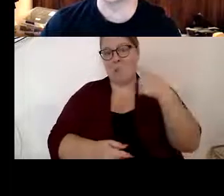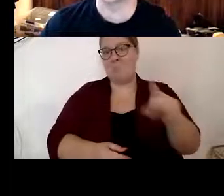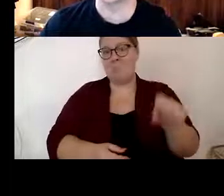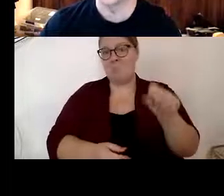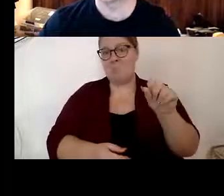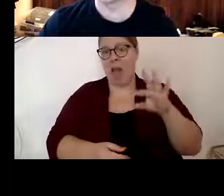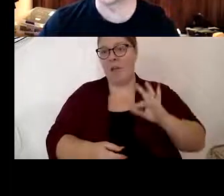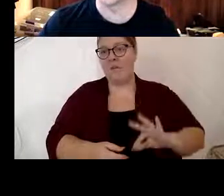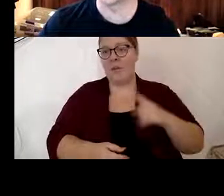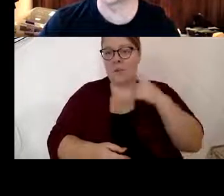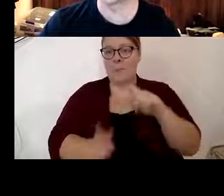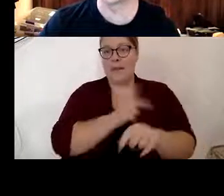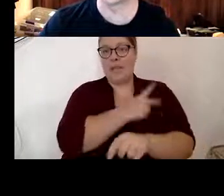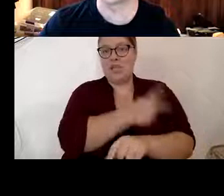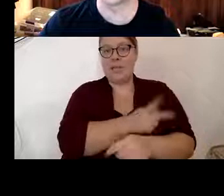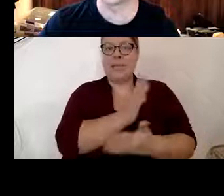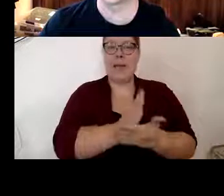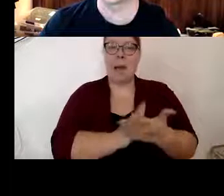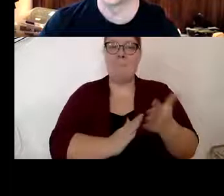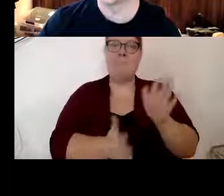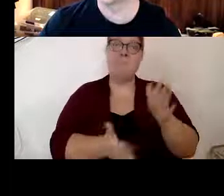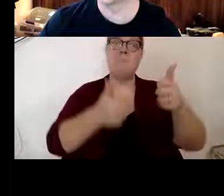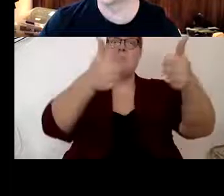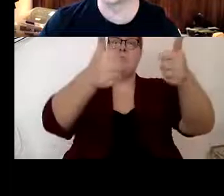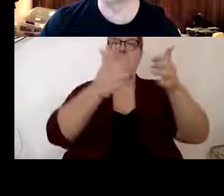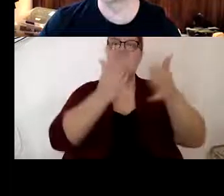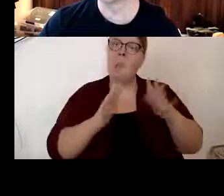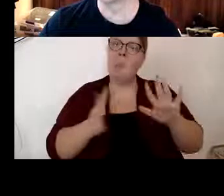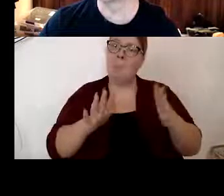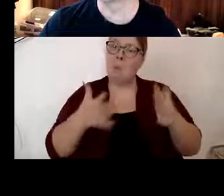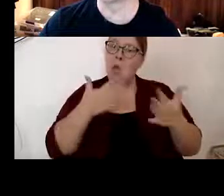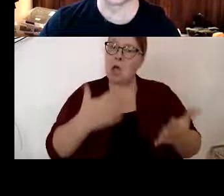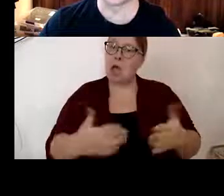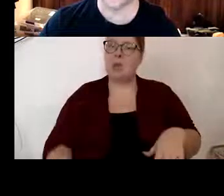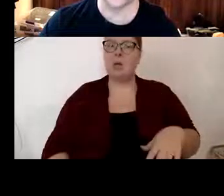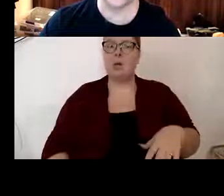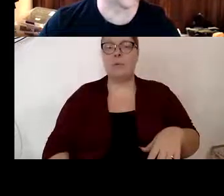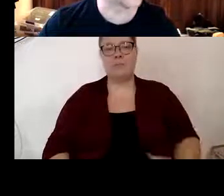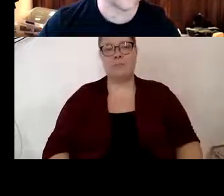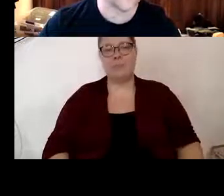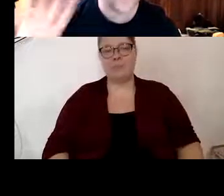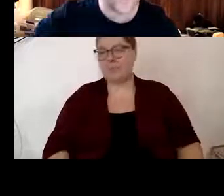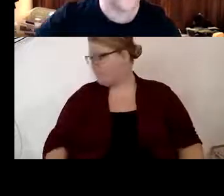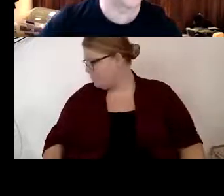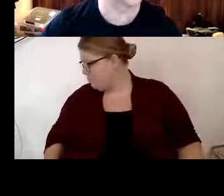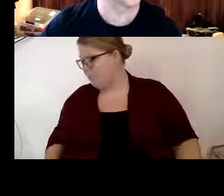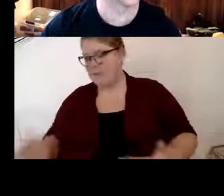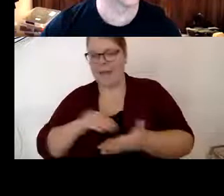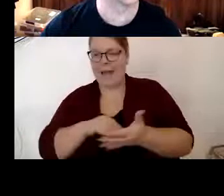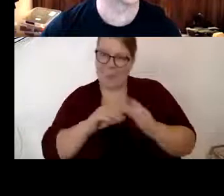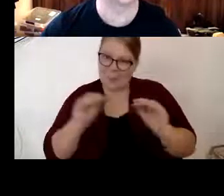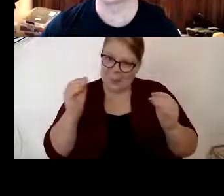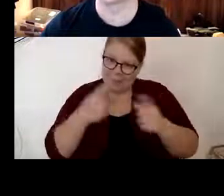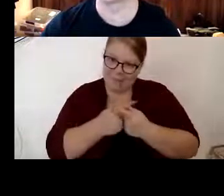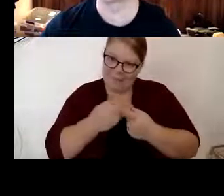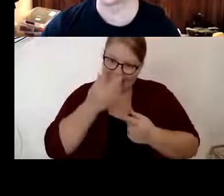for patients. Some of them might do a little bit better than others. And again, I don't have any conflict of interest or